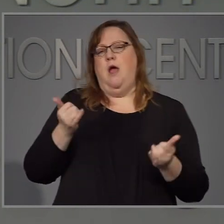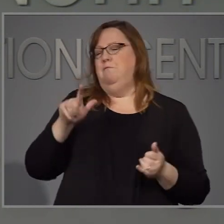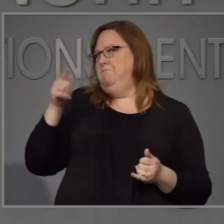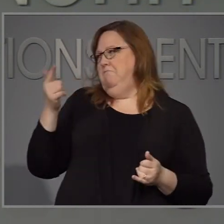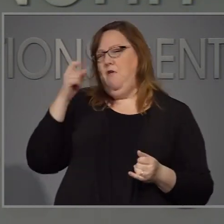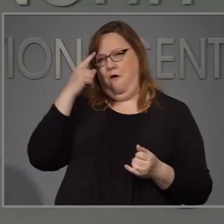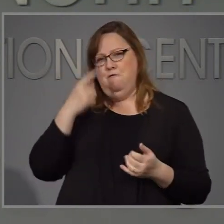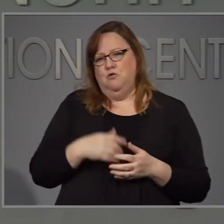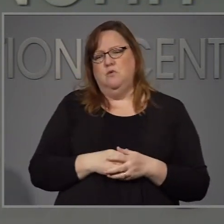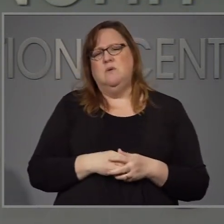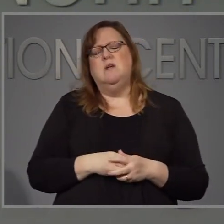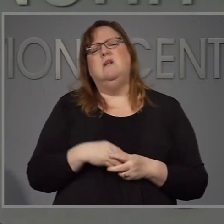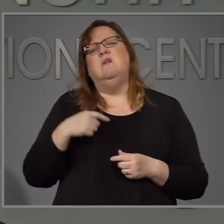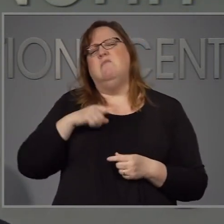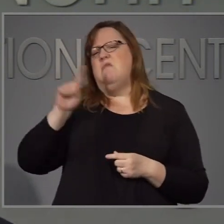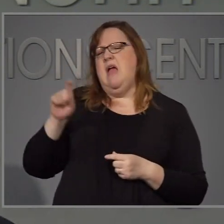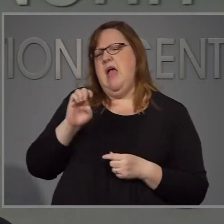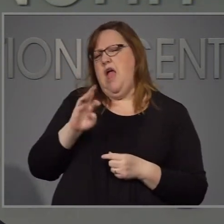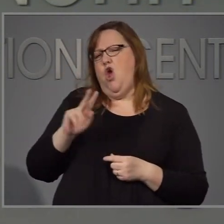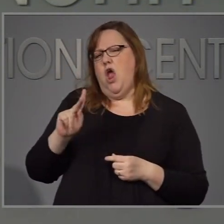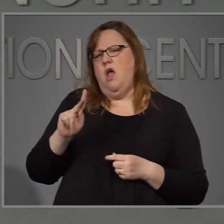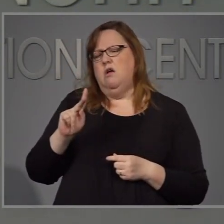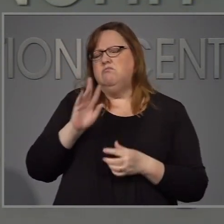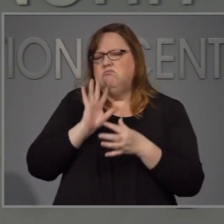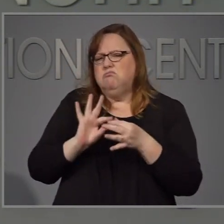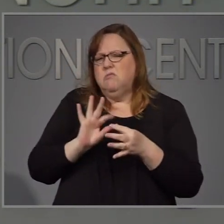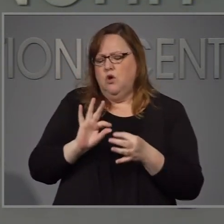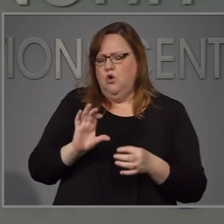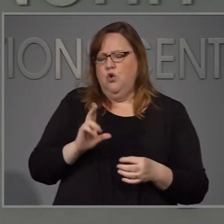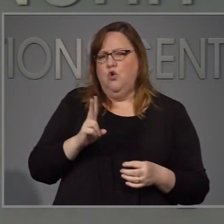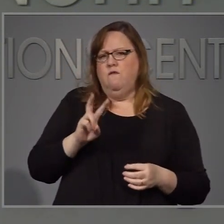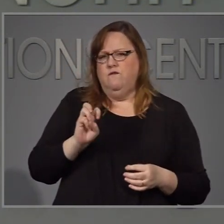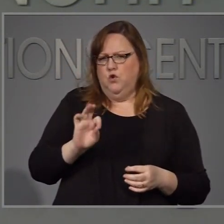Let me ask Eric if he can tell us about city curfews.